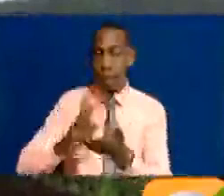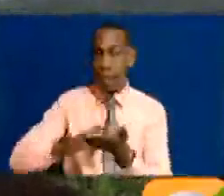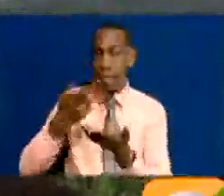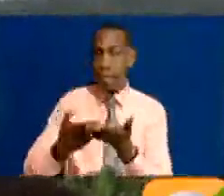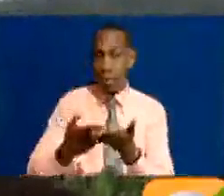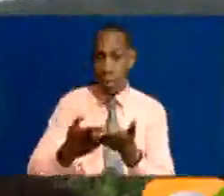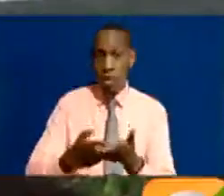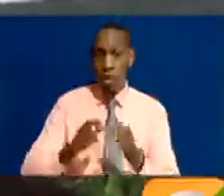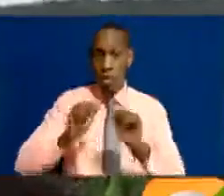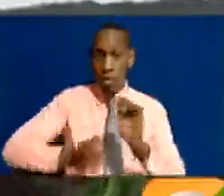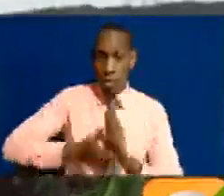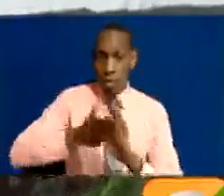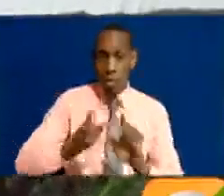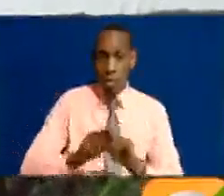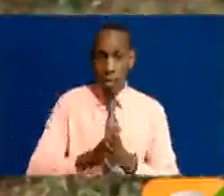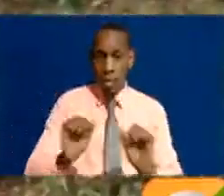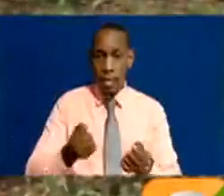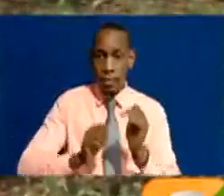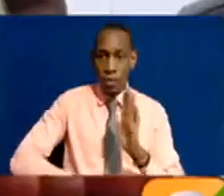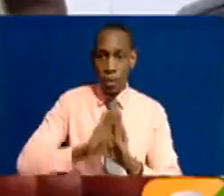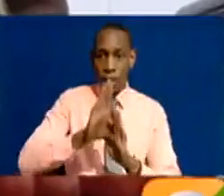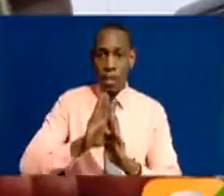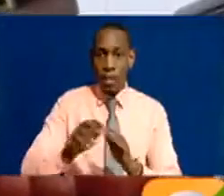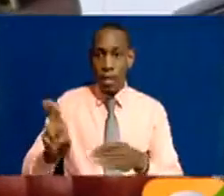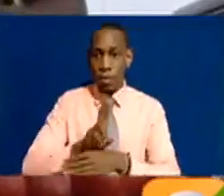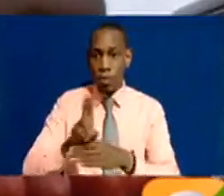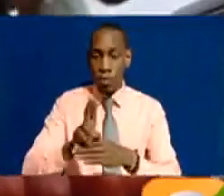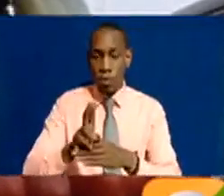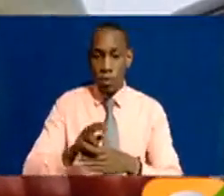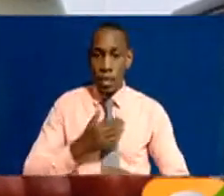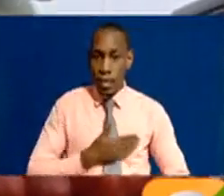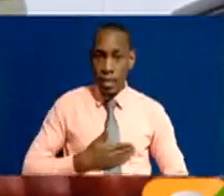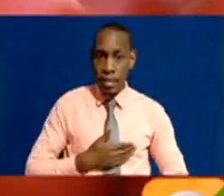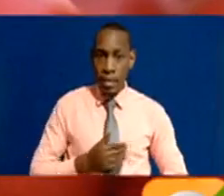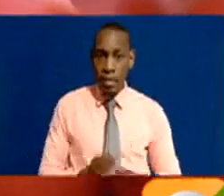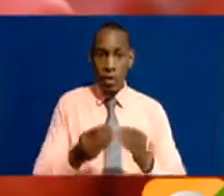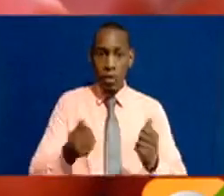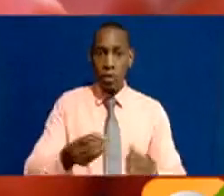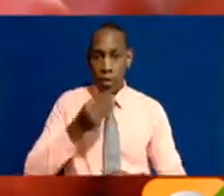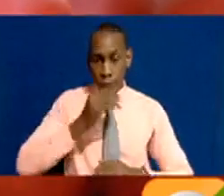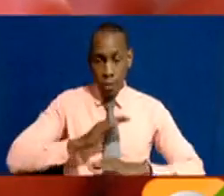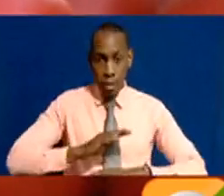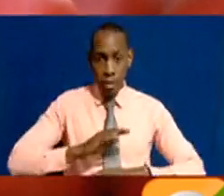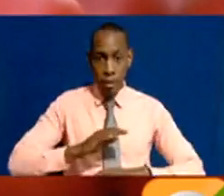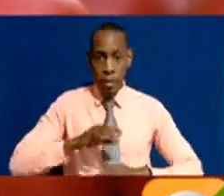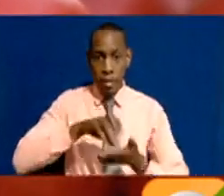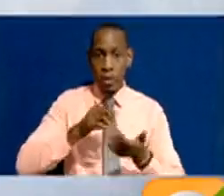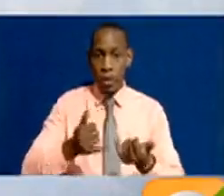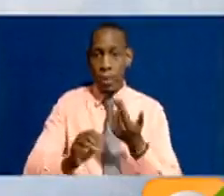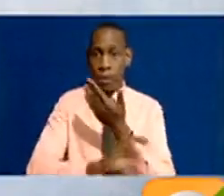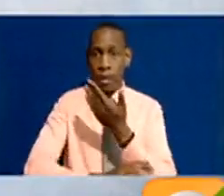resources for the rapid and safe development and application of science in fixing the food situation in the